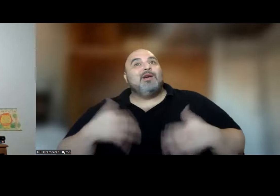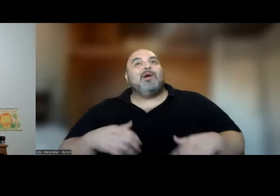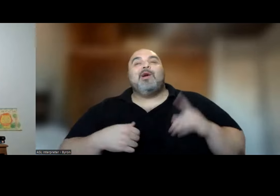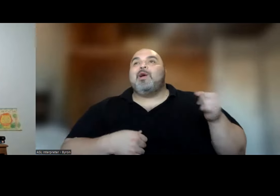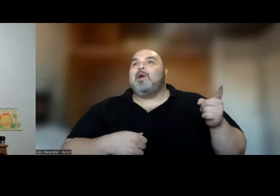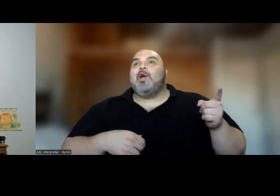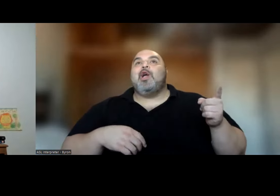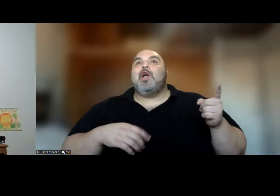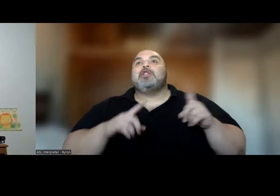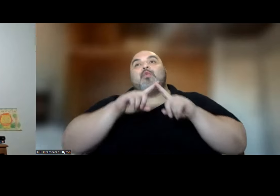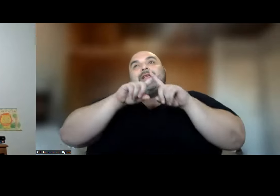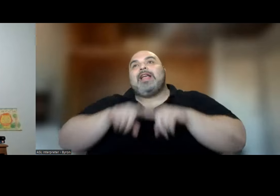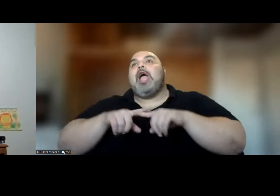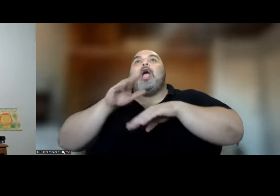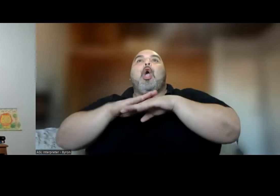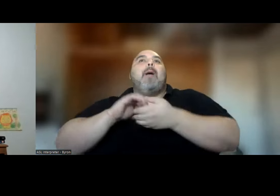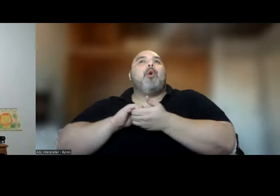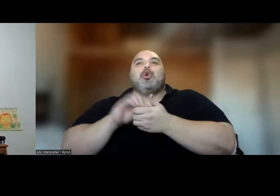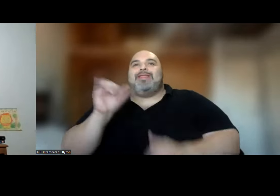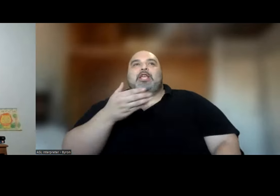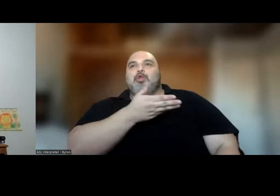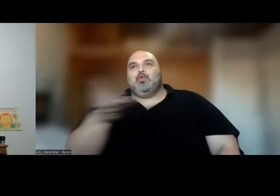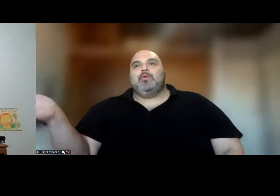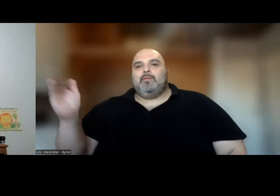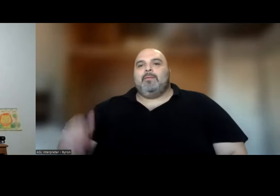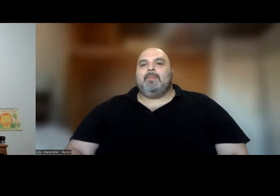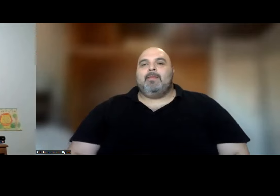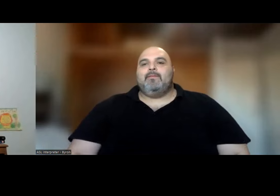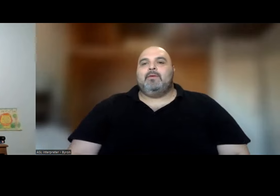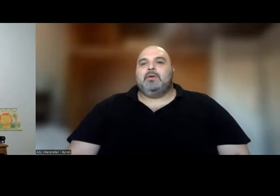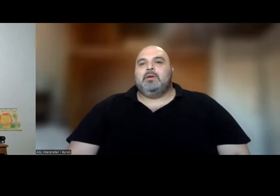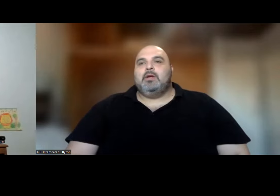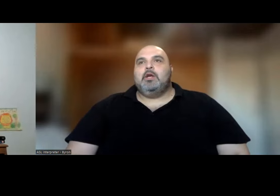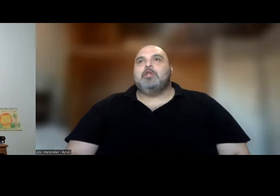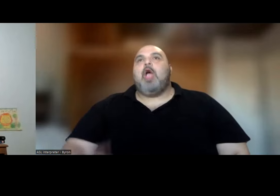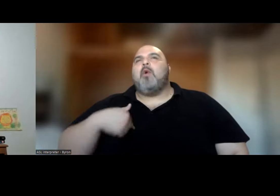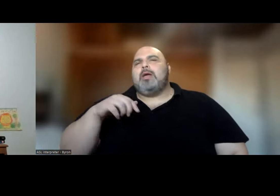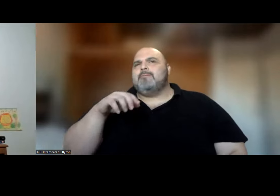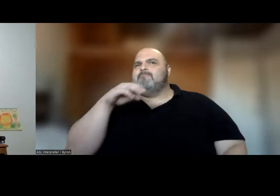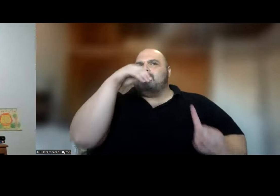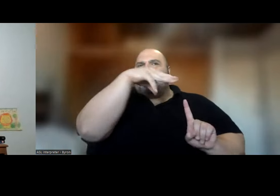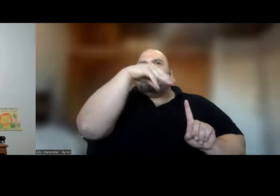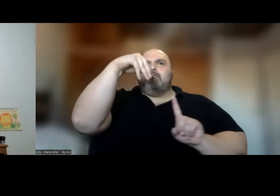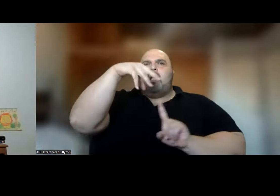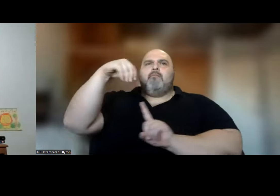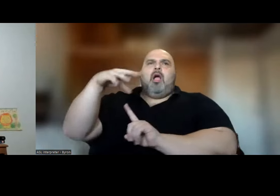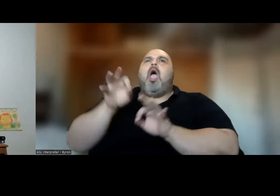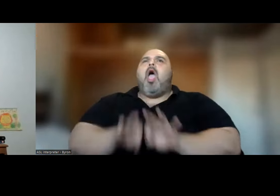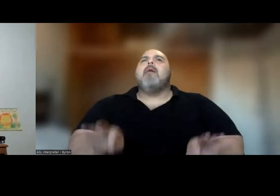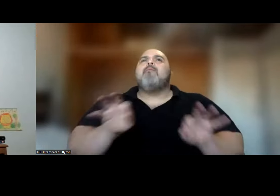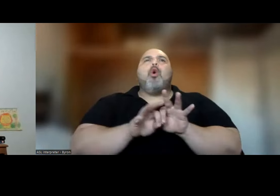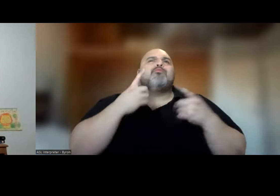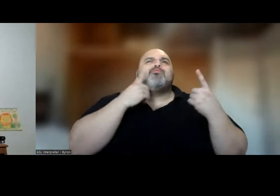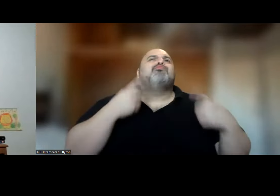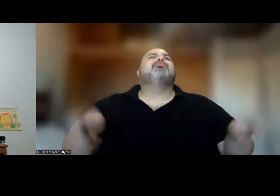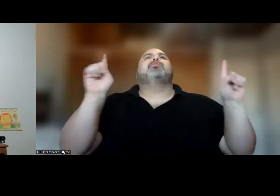of the reliance on partners like you. I would just want to highlight a few really important milestones and achievements that